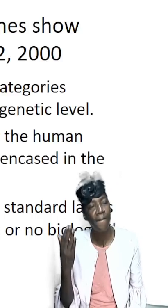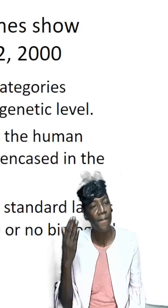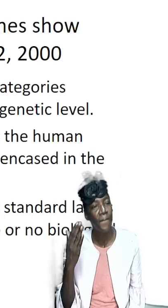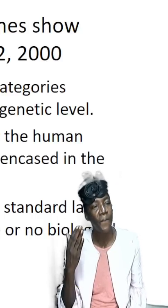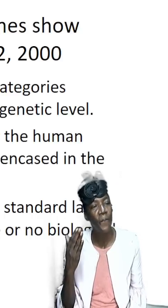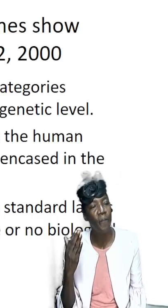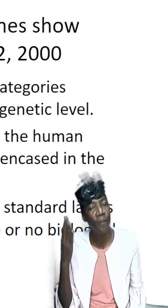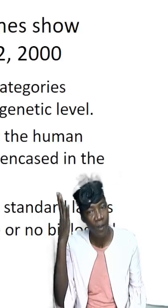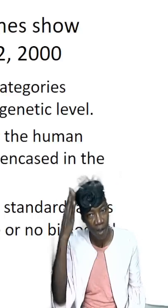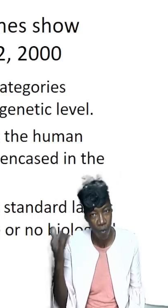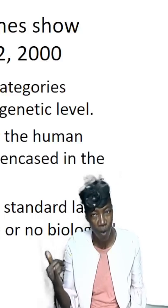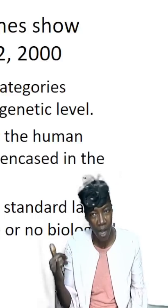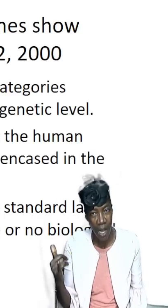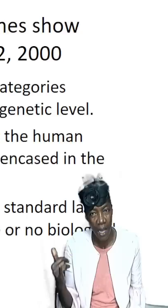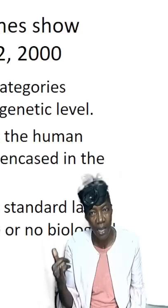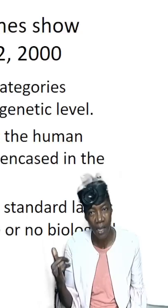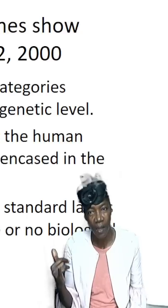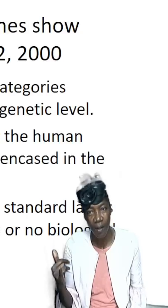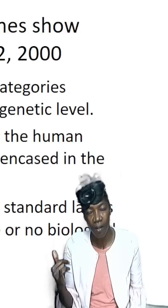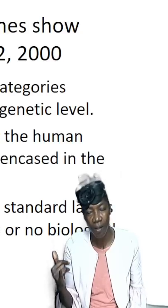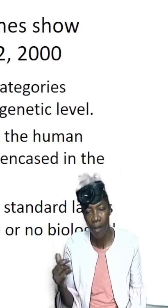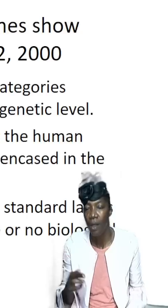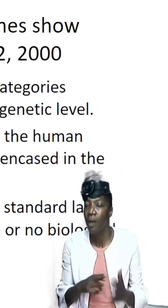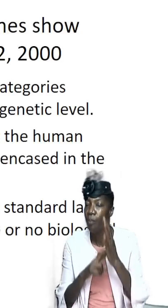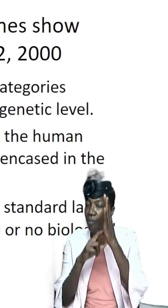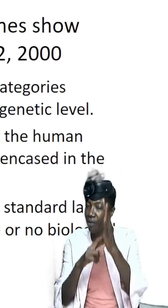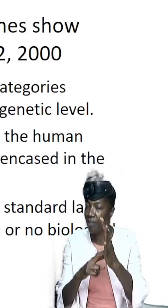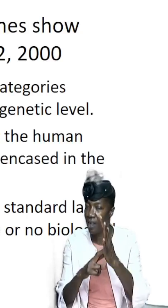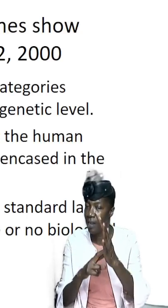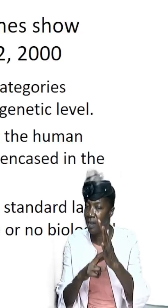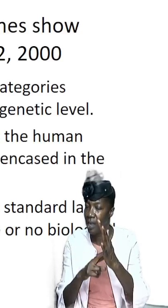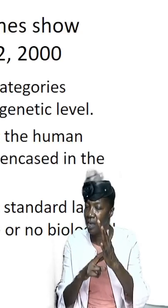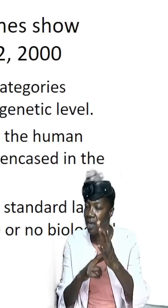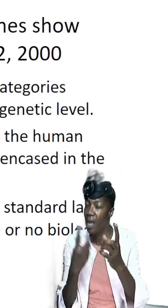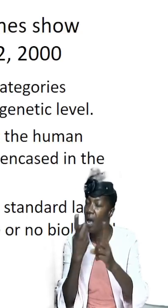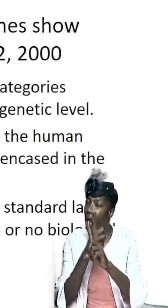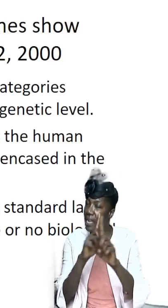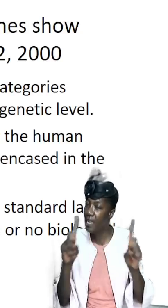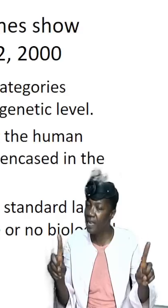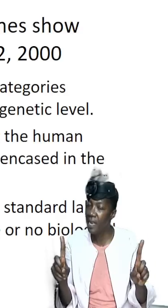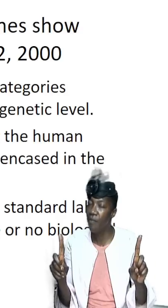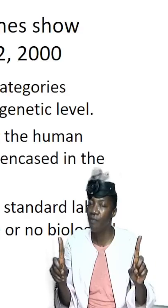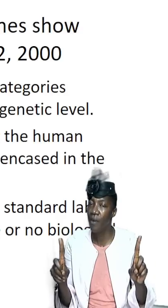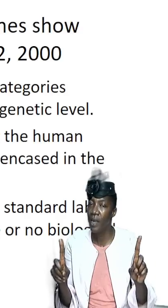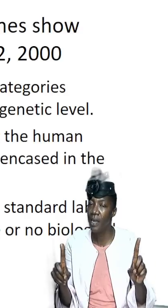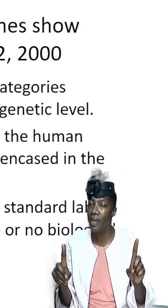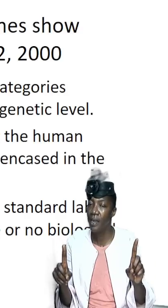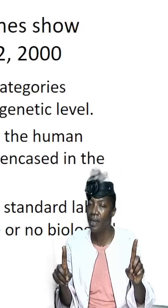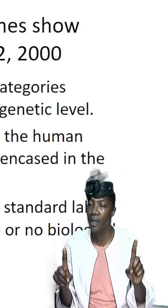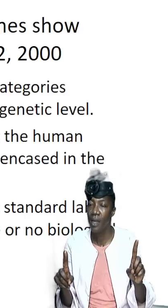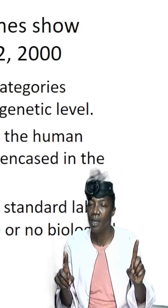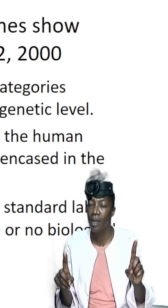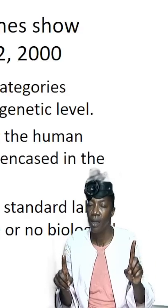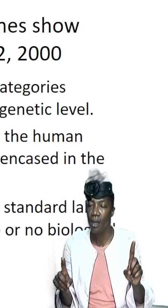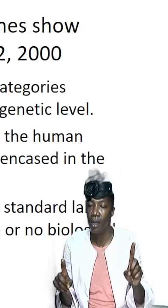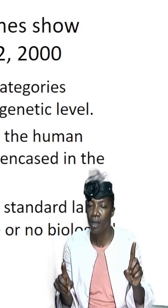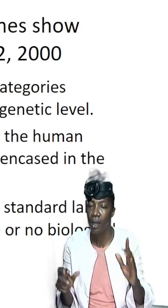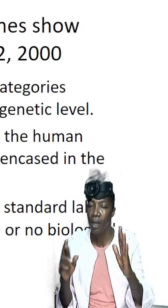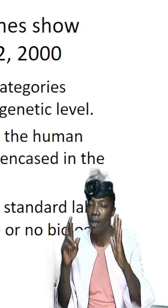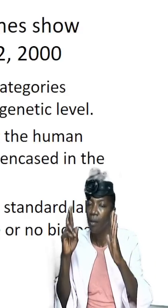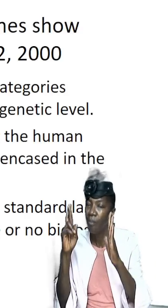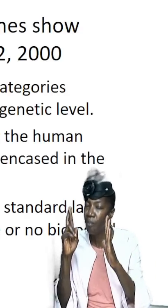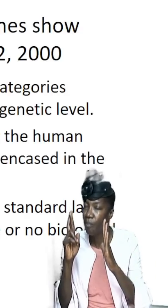have pretty much presented a totally different perspective